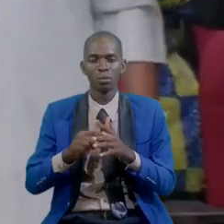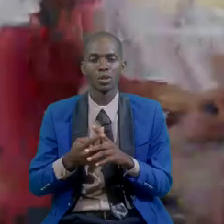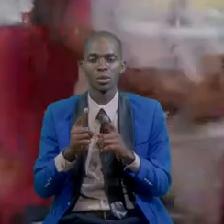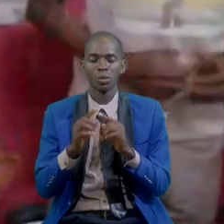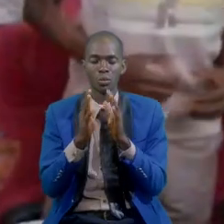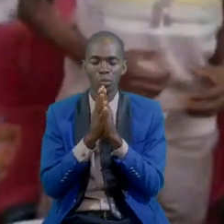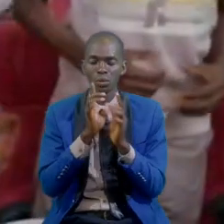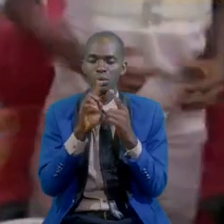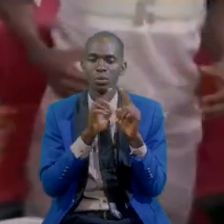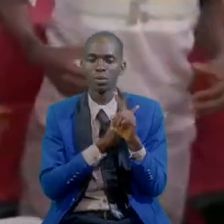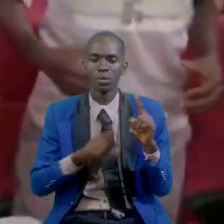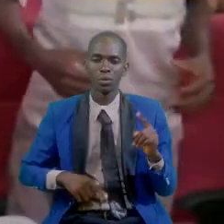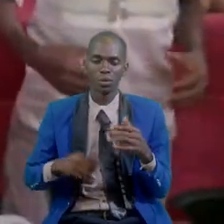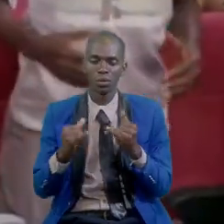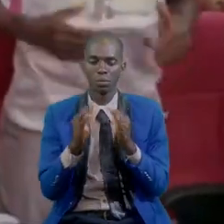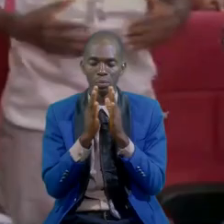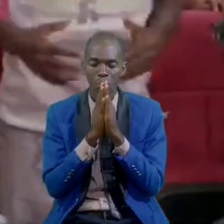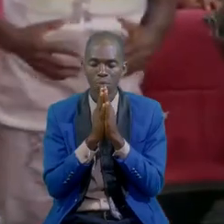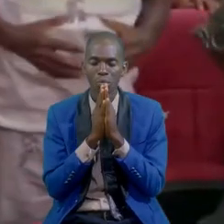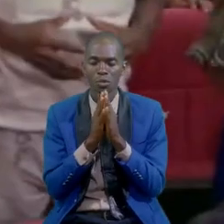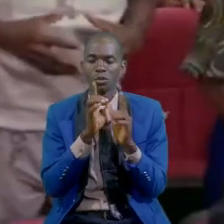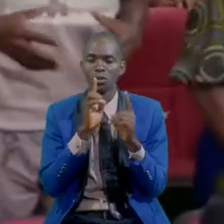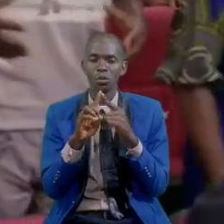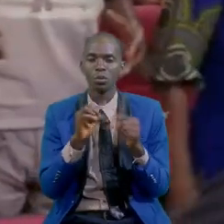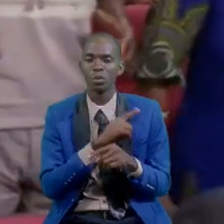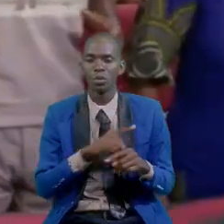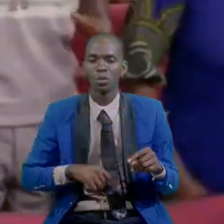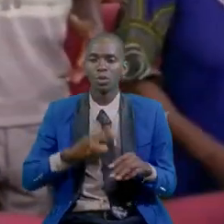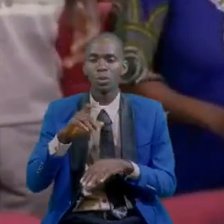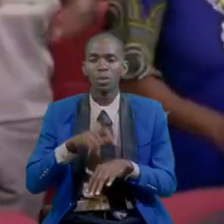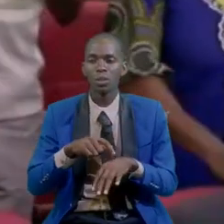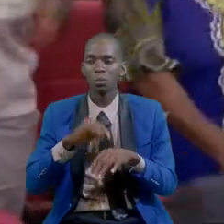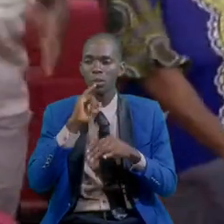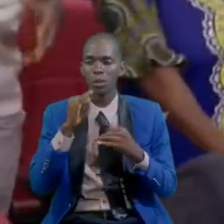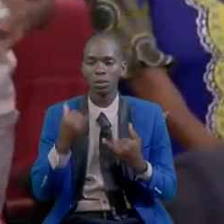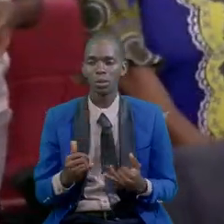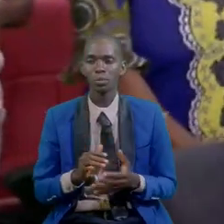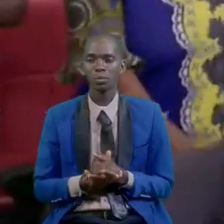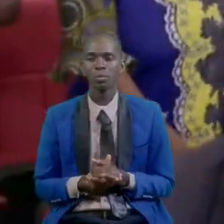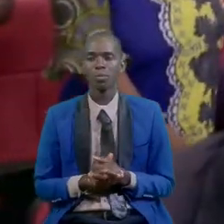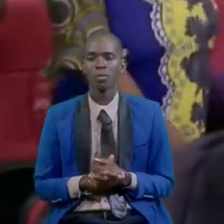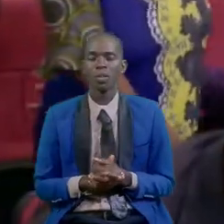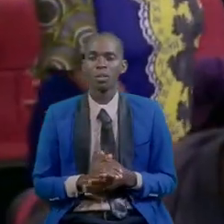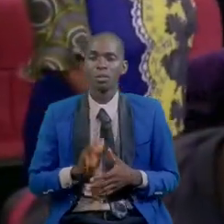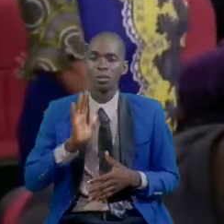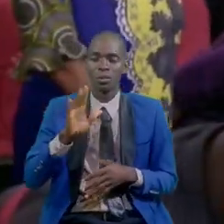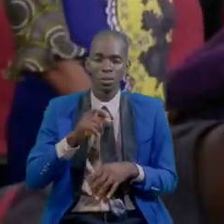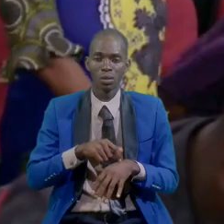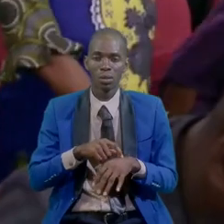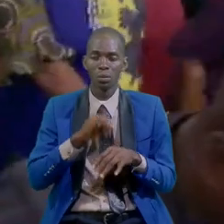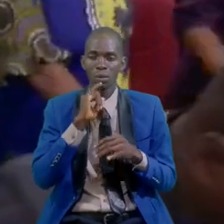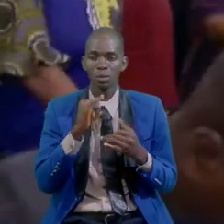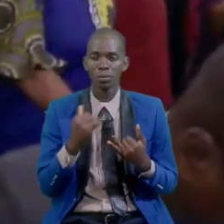the Lord. Tell the Lord, tell the Lord, tell the Lord. Your time has come. Your period has come.